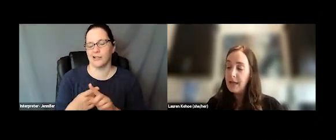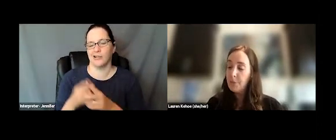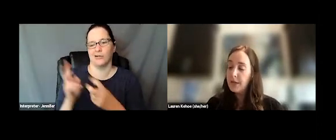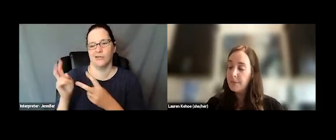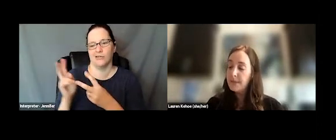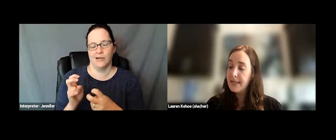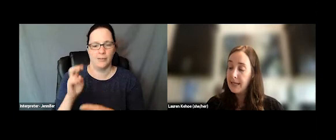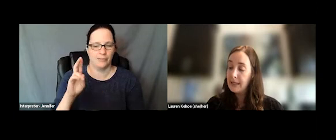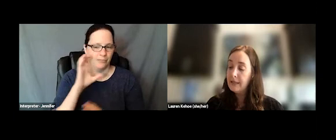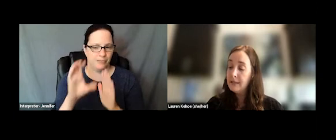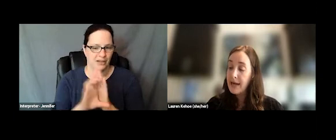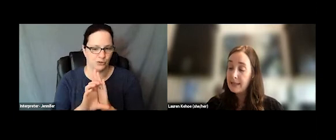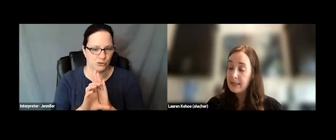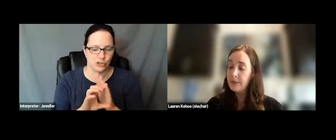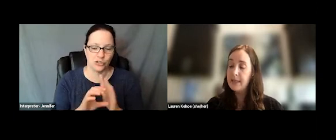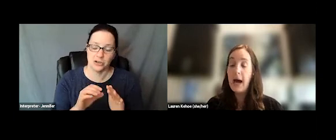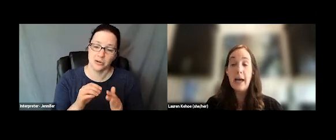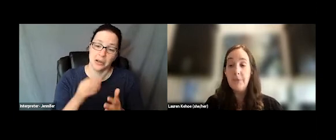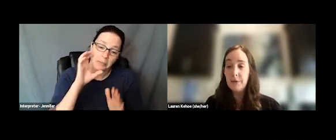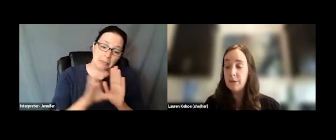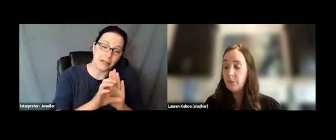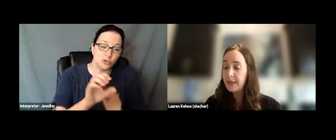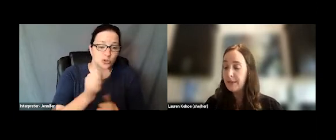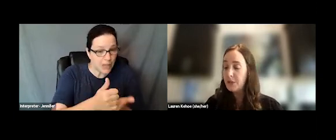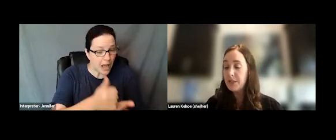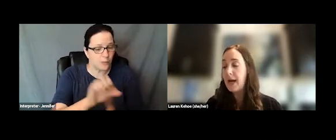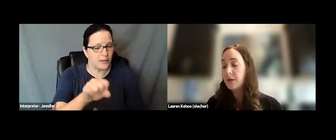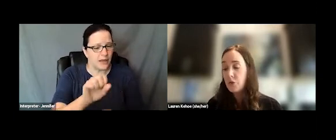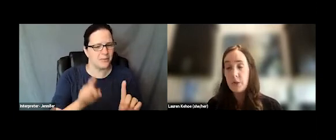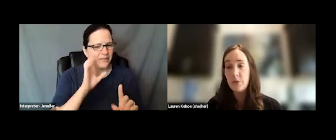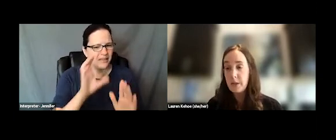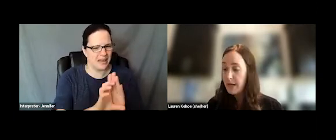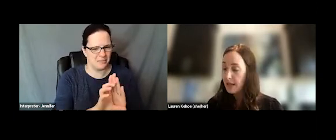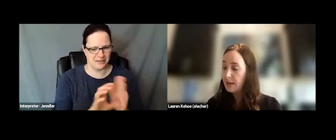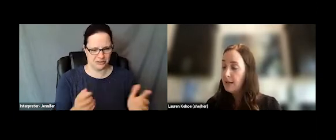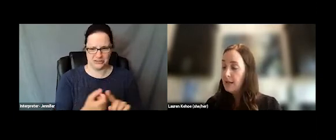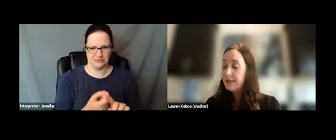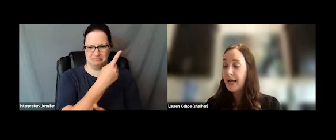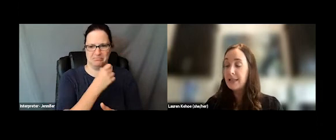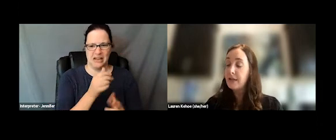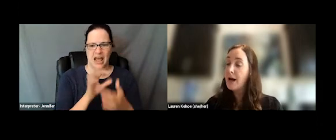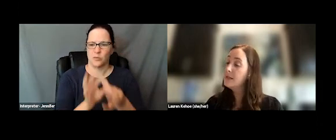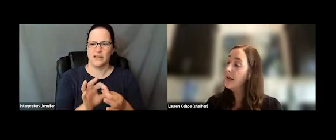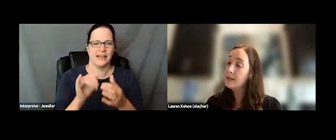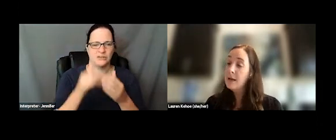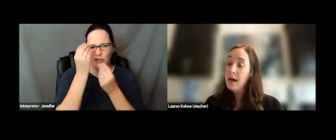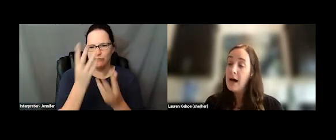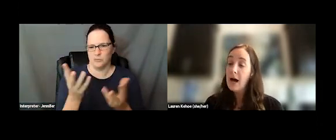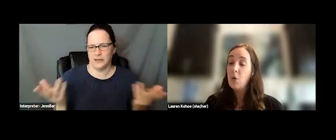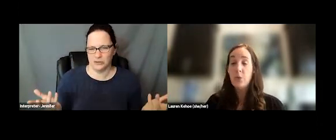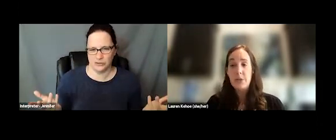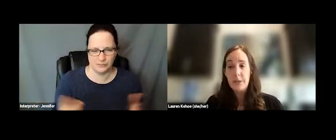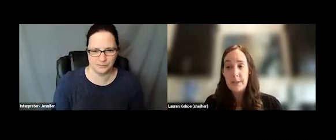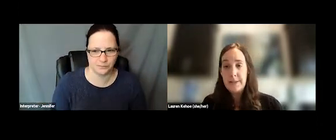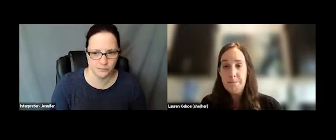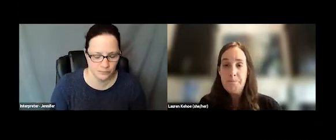images can help break up static text, it was not helpful when the image did not contribute to the making sense of the content